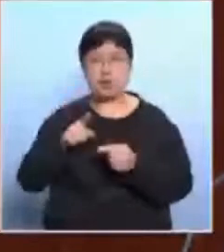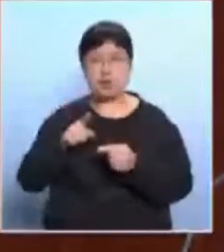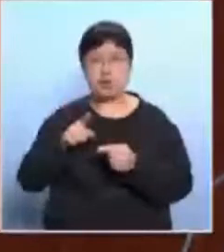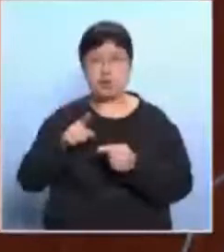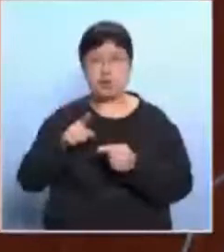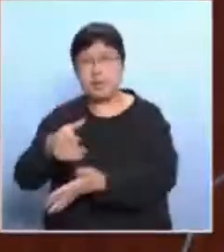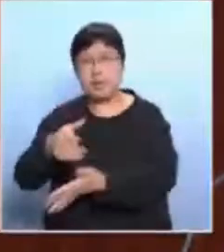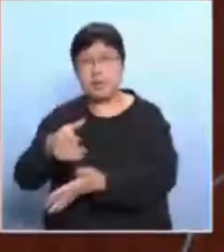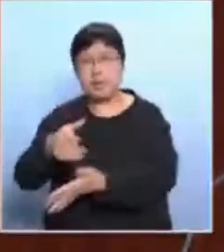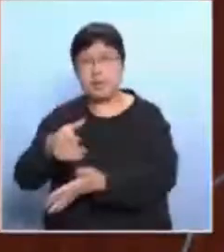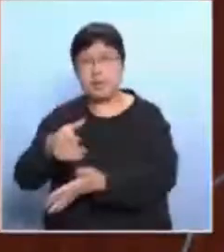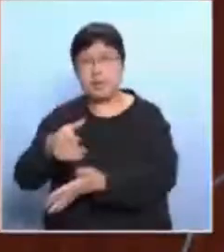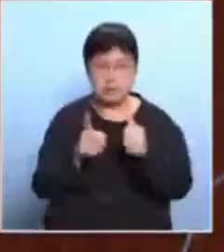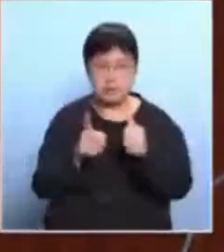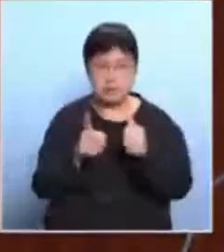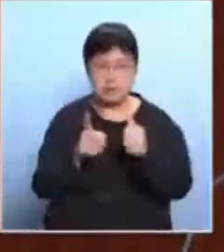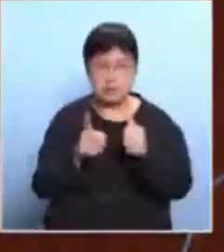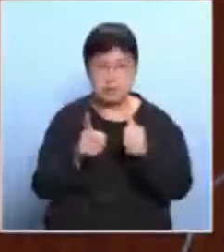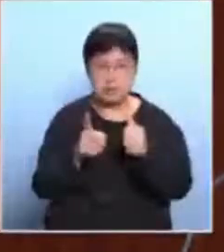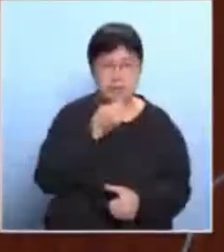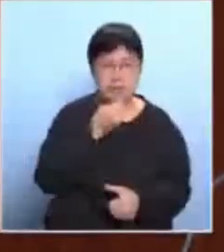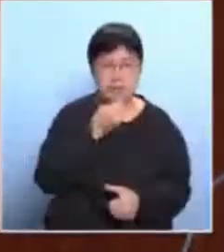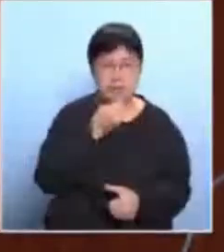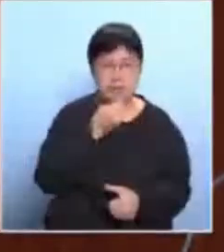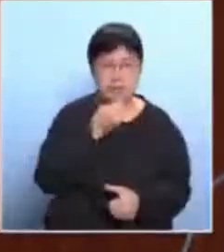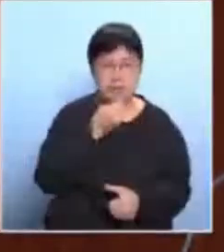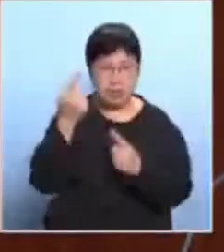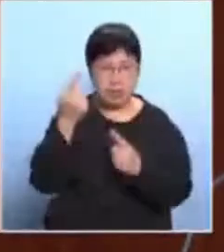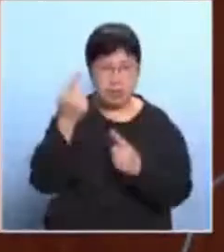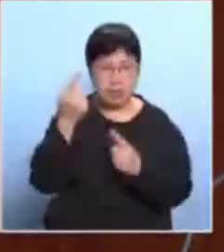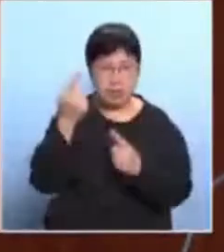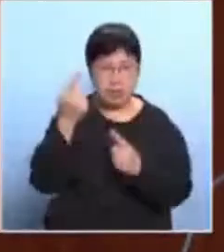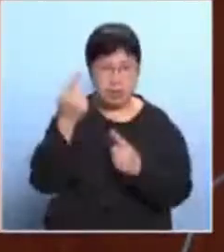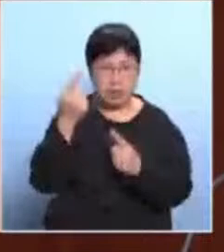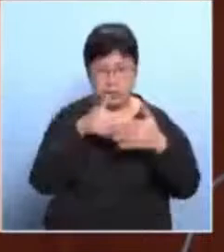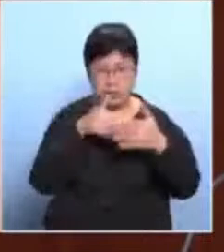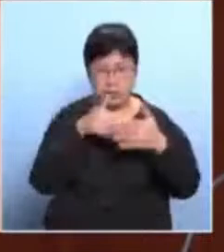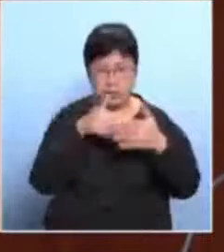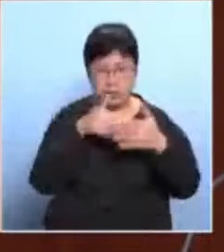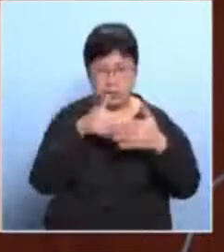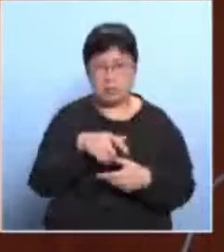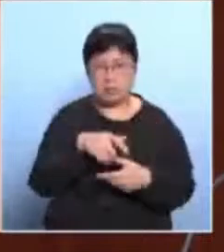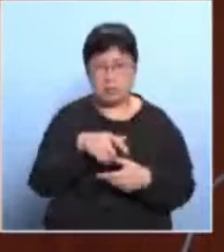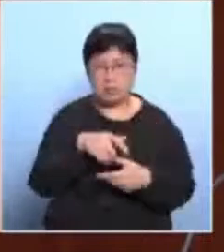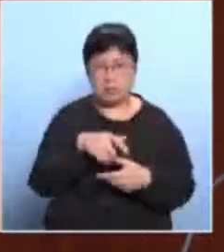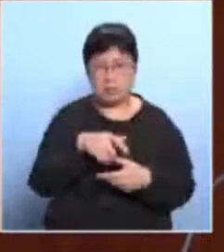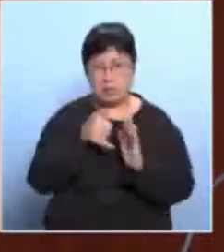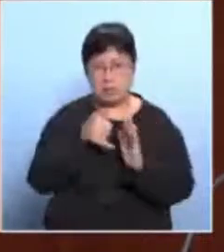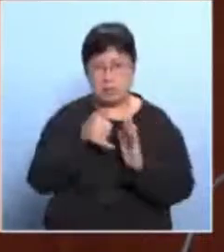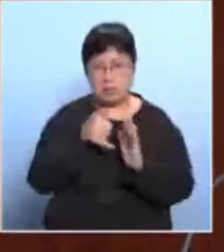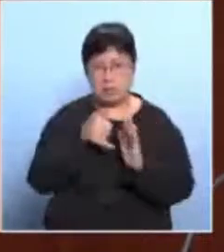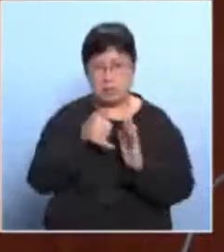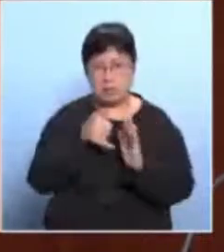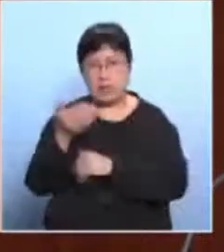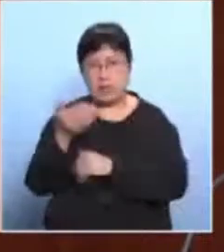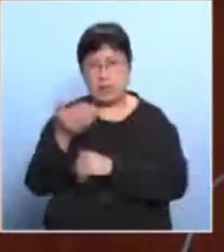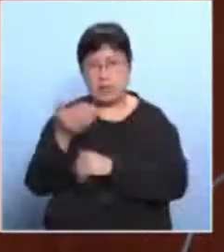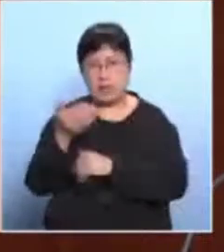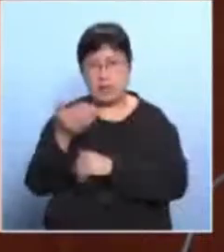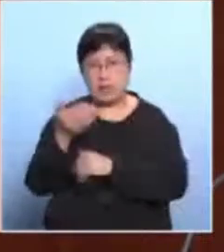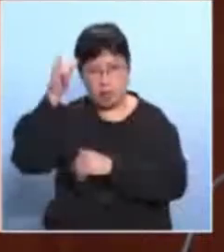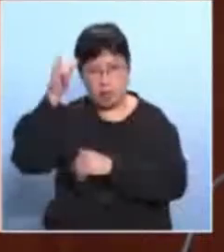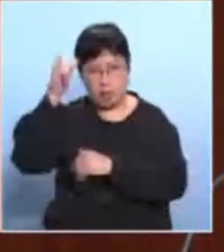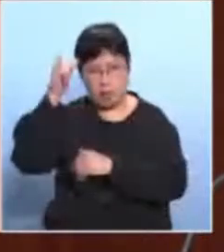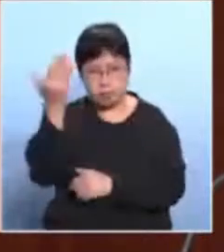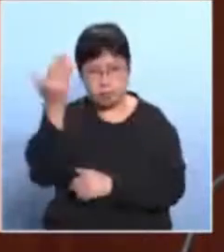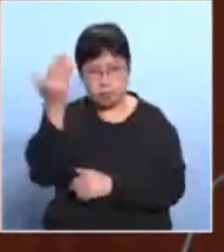initial stage, visitors can apply online for closed area permits to enter Shuttlecock for sightseeing.